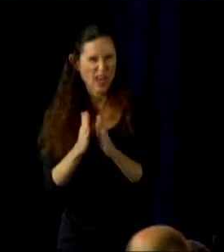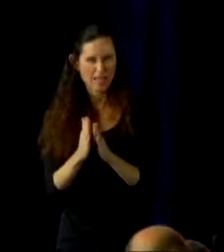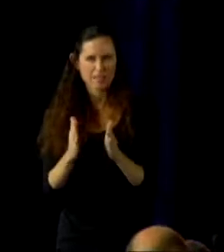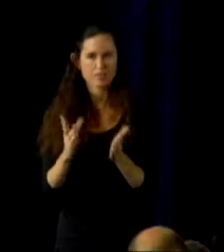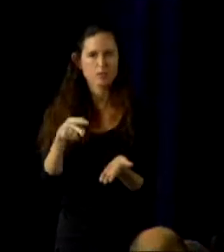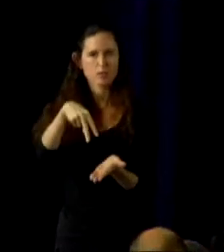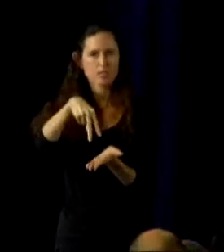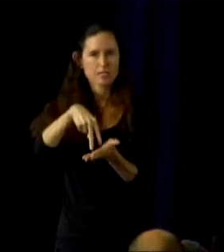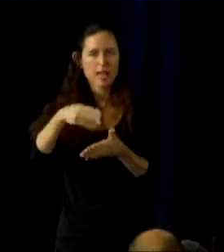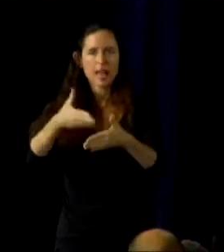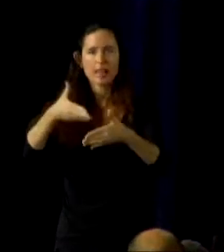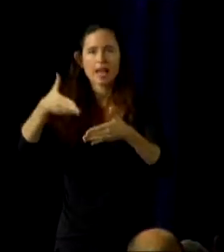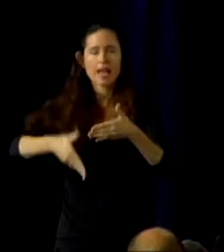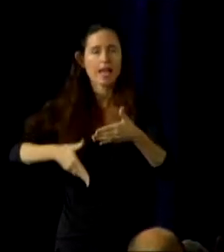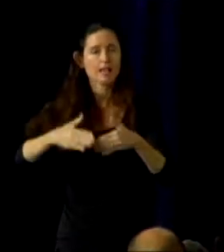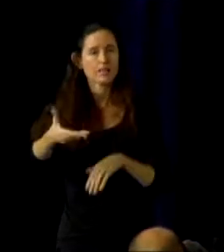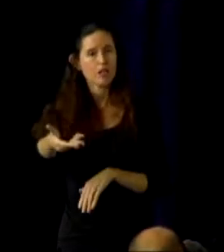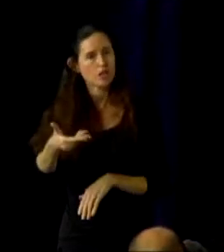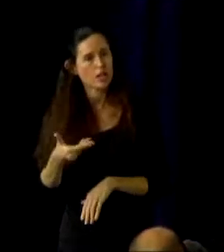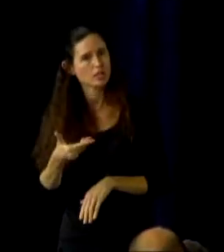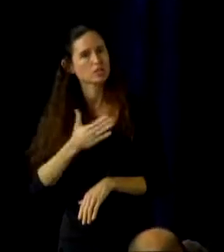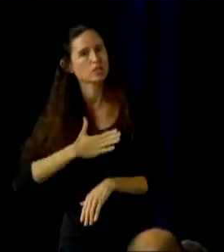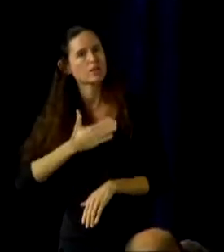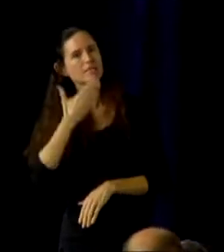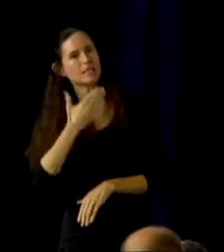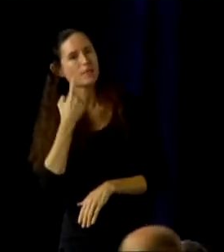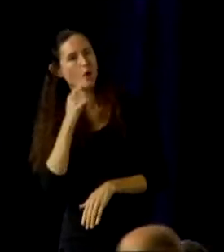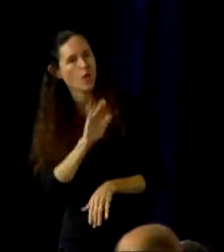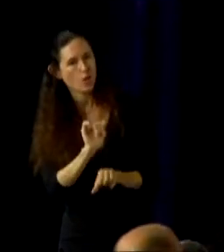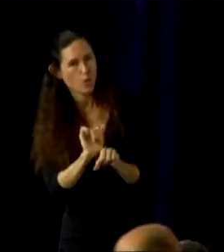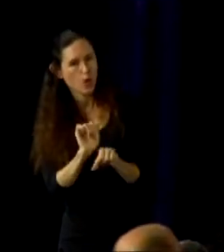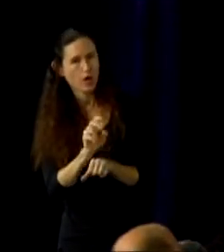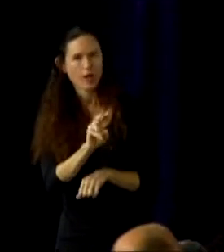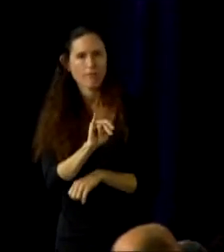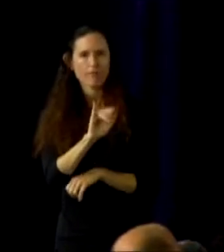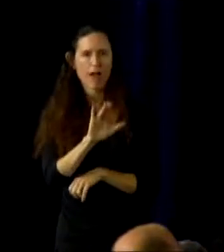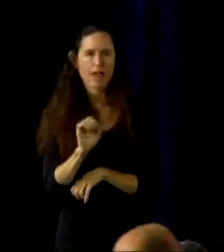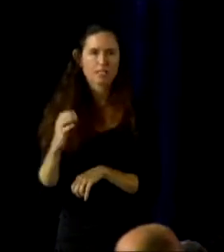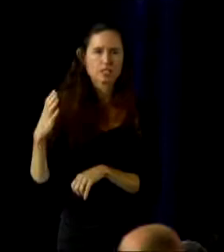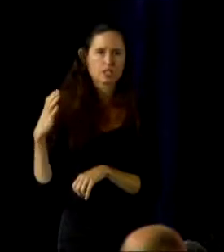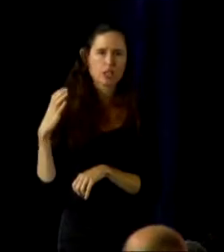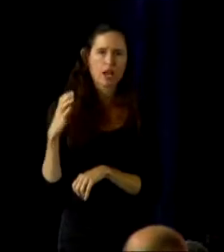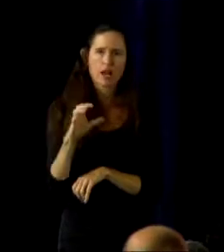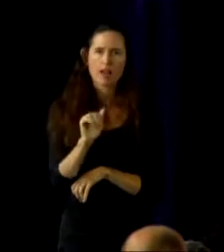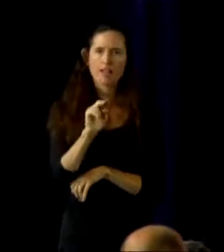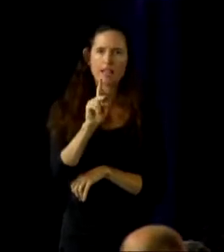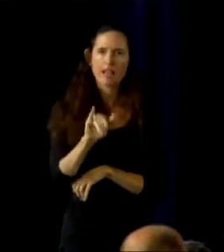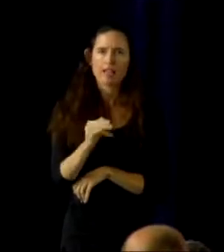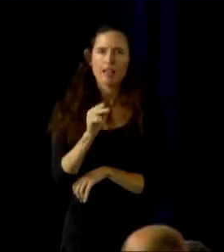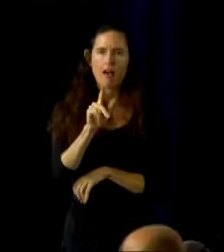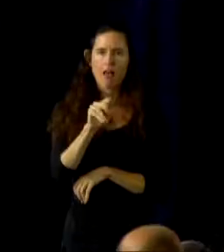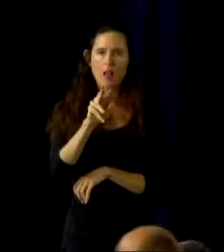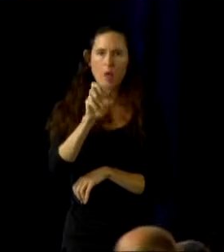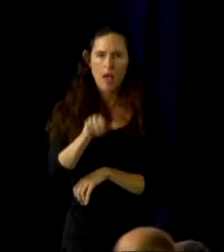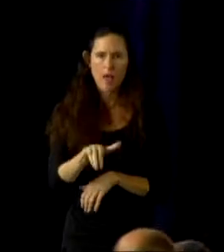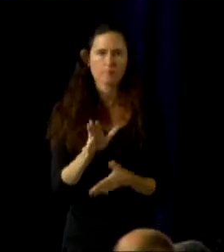like for you at the end of the introductions to thank them for their work. Our Vice Chair for Nassau County, Candy Holloway.